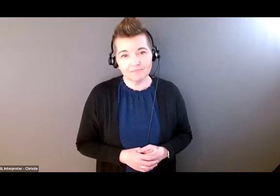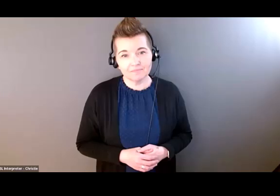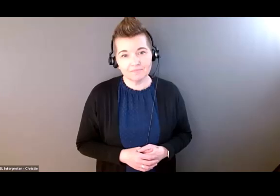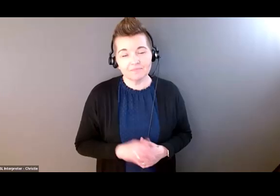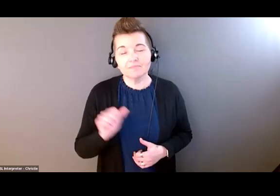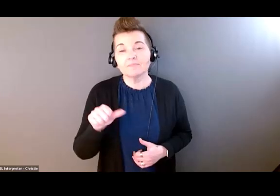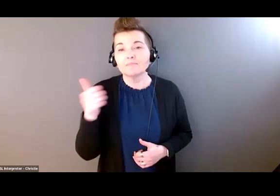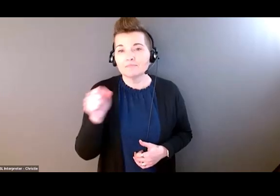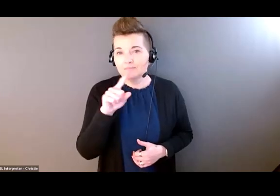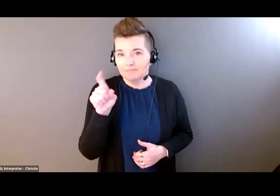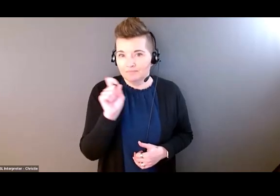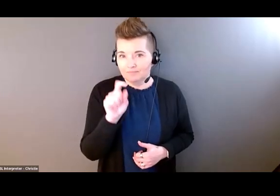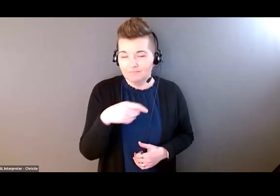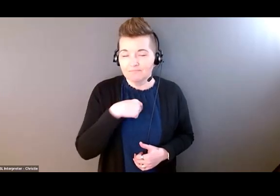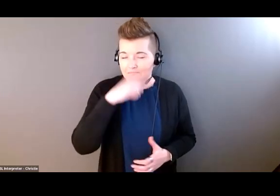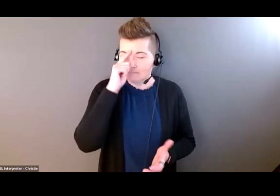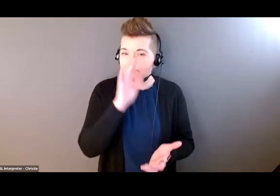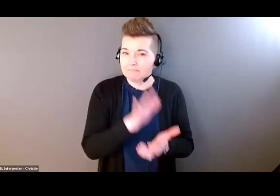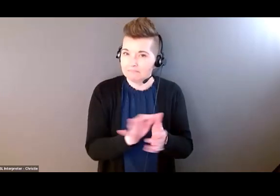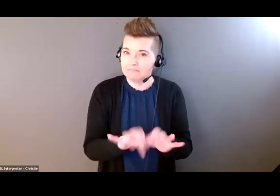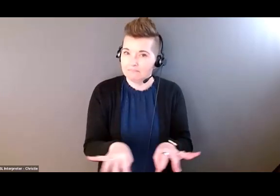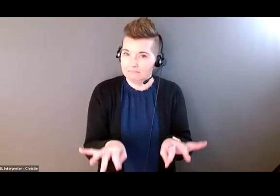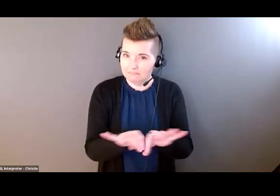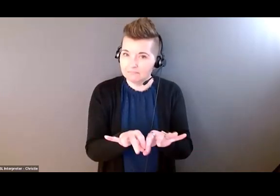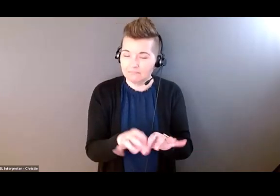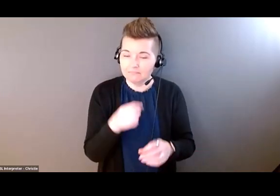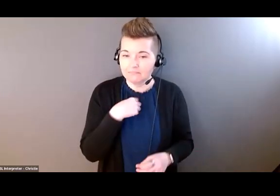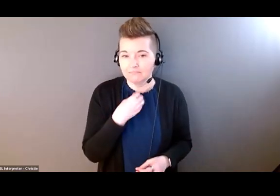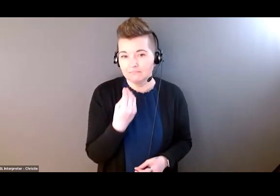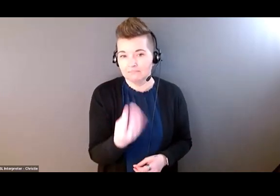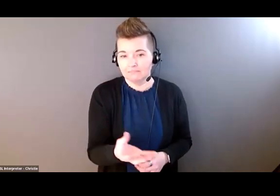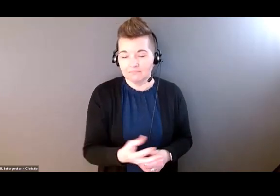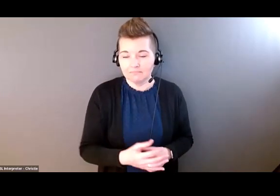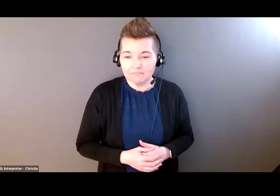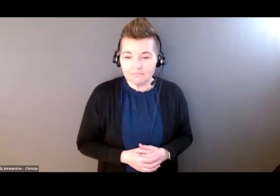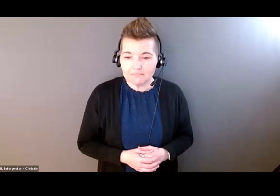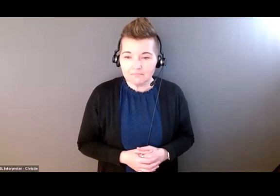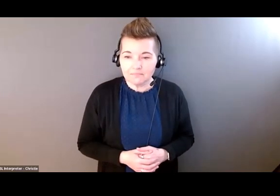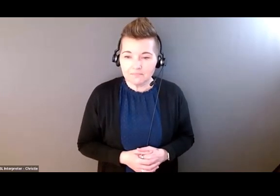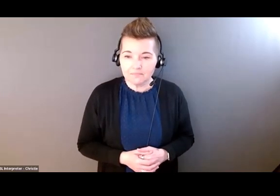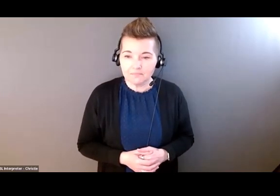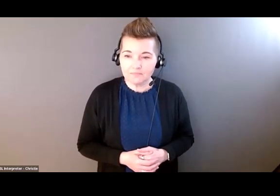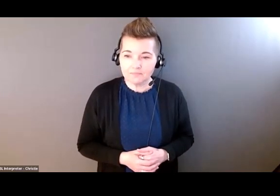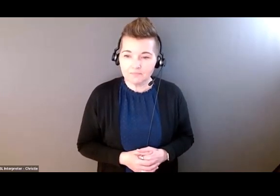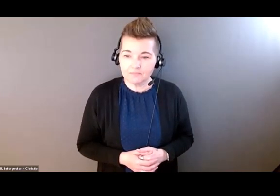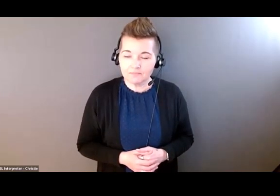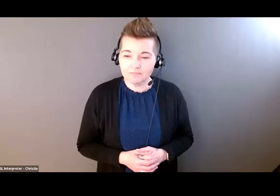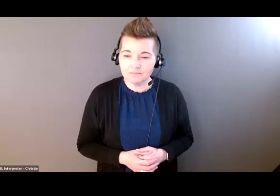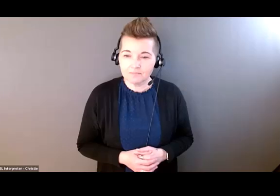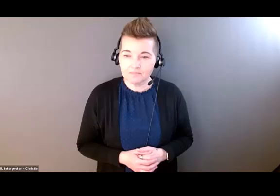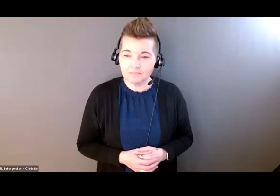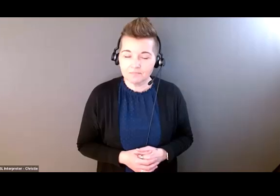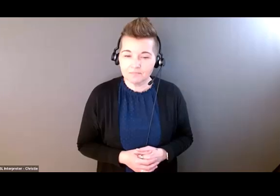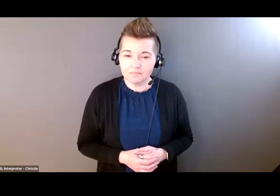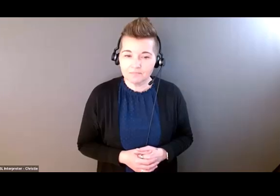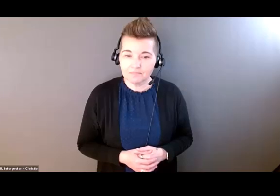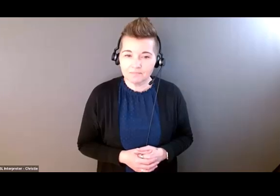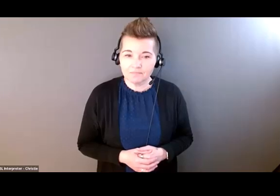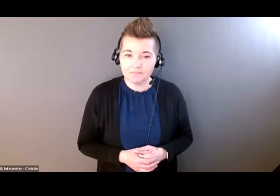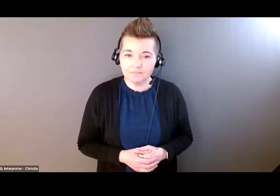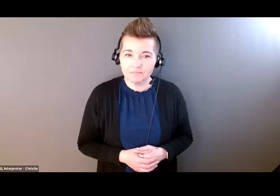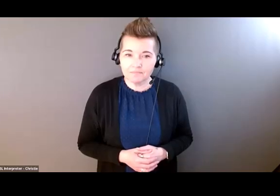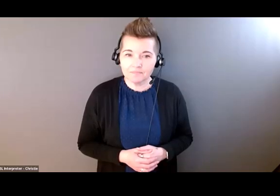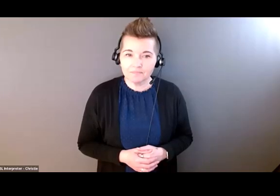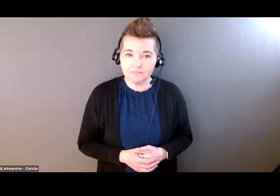has helped you move equity from something people say is important to genuine and sustained commitment with